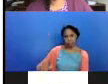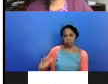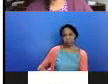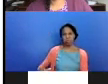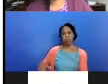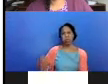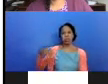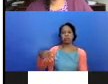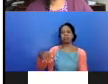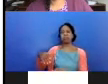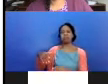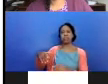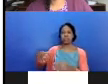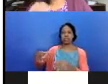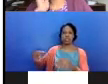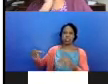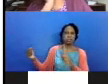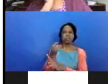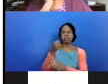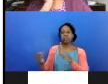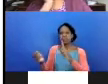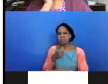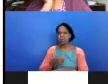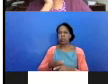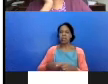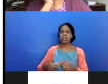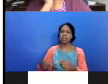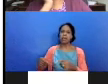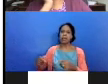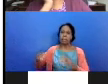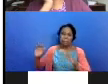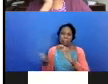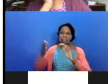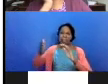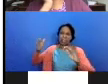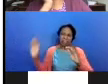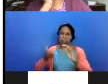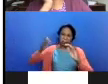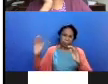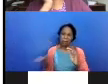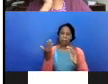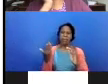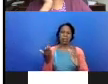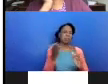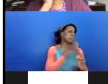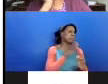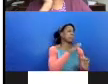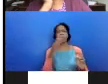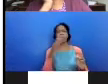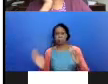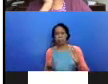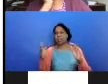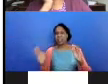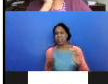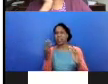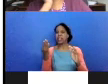being beaten because you're disgusting and dirty and so forth, that the meaning of the being beaten and the identity, the